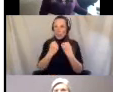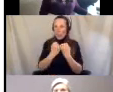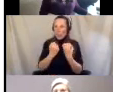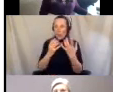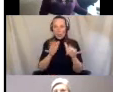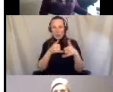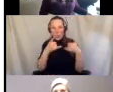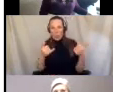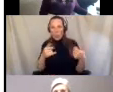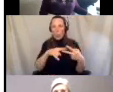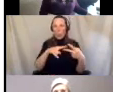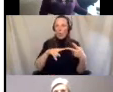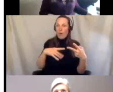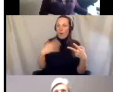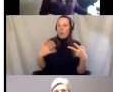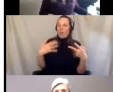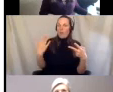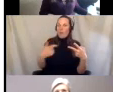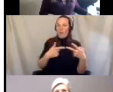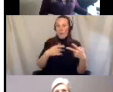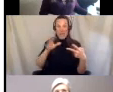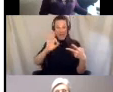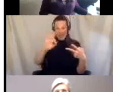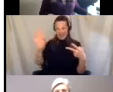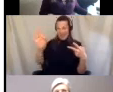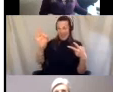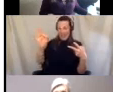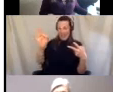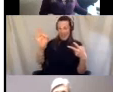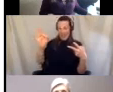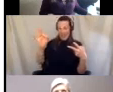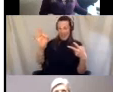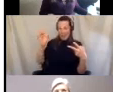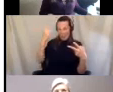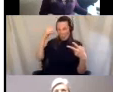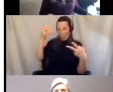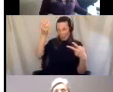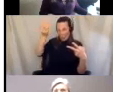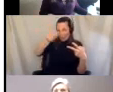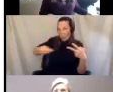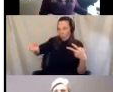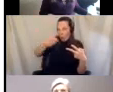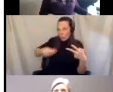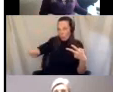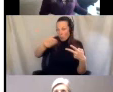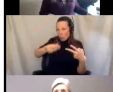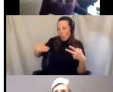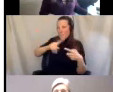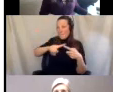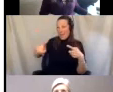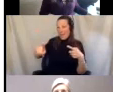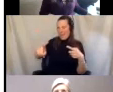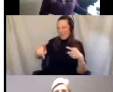information. However, there are some individuals that are still struggling to get information, and I'm wondering how we can